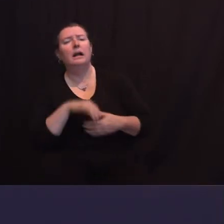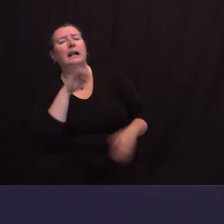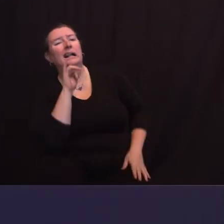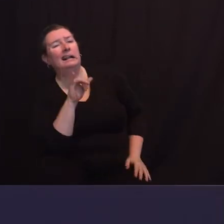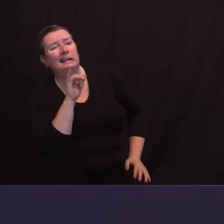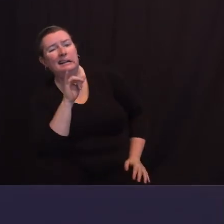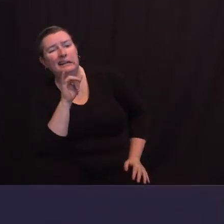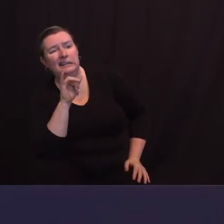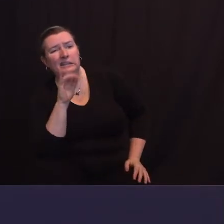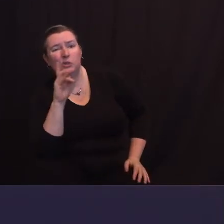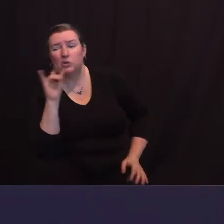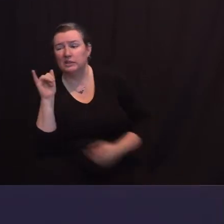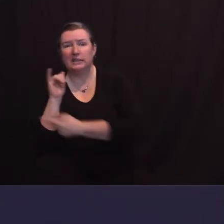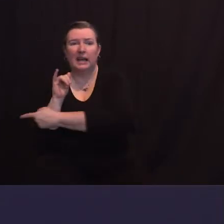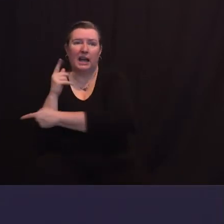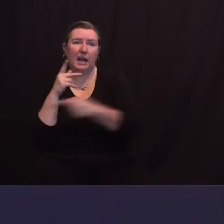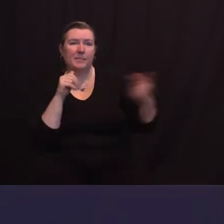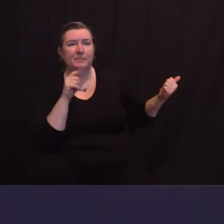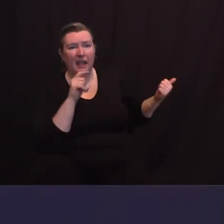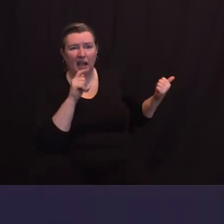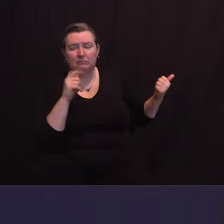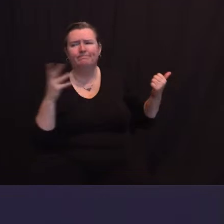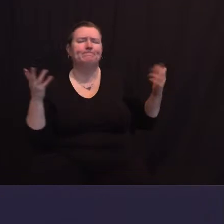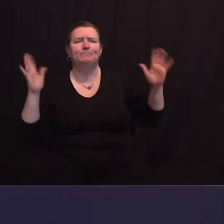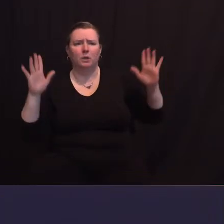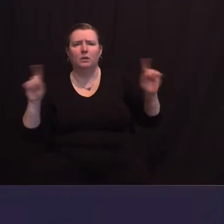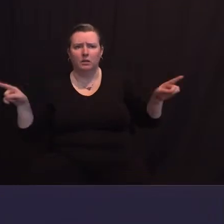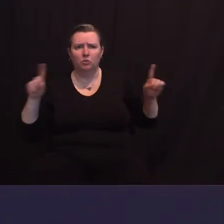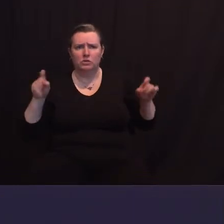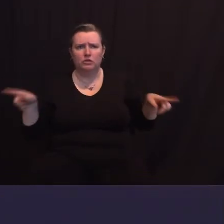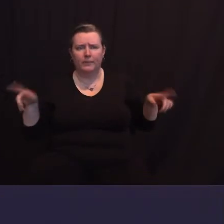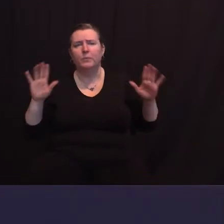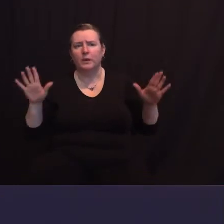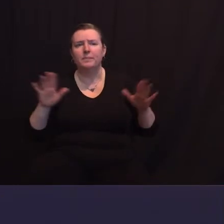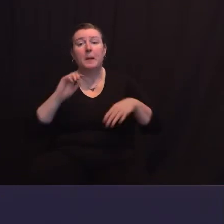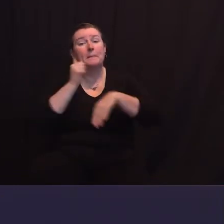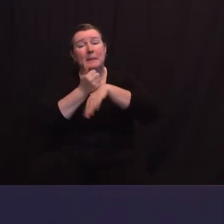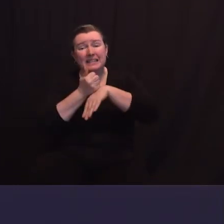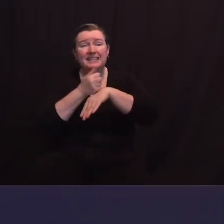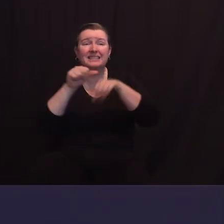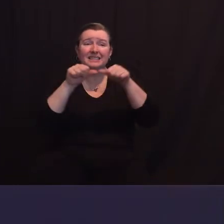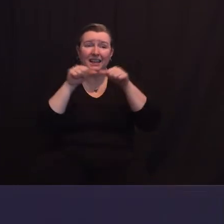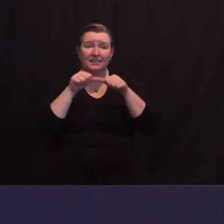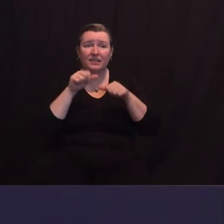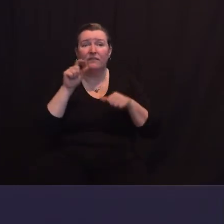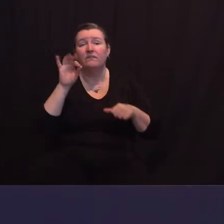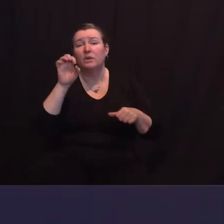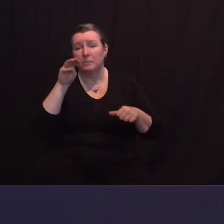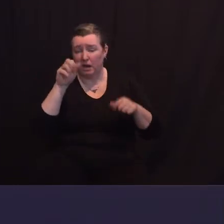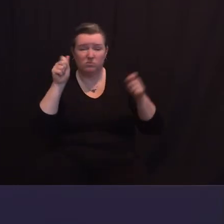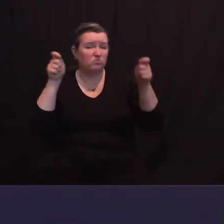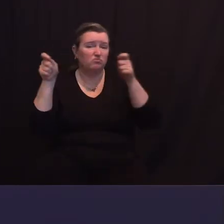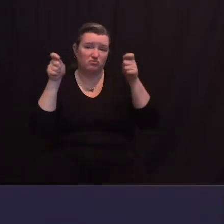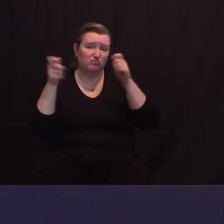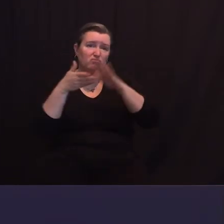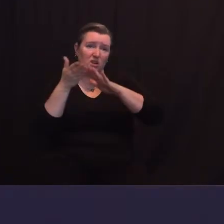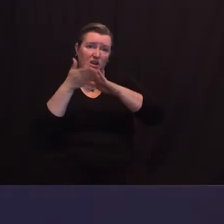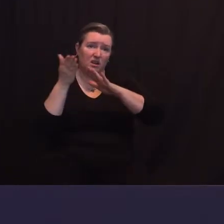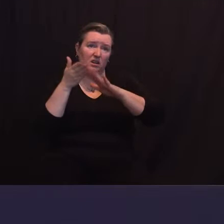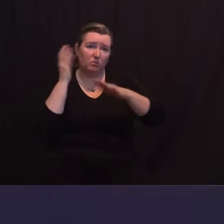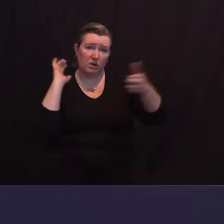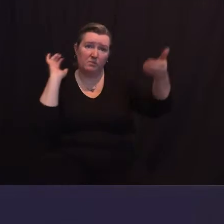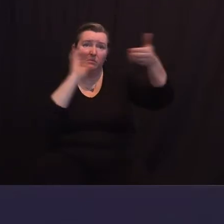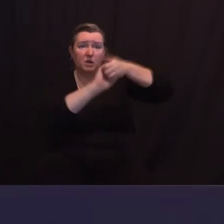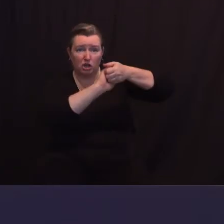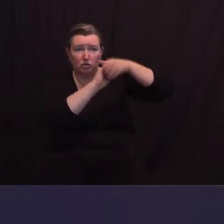community-based sites, I think you mentioned, we've done a lot of these with FEMA. I would hope we're going to continue to find ways to work with FEMA and broaden that out, whether it's with